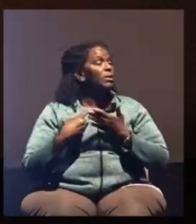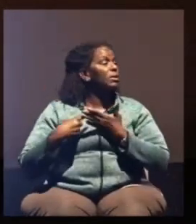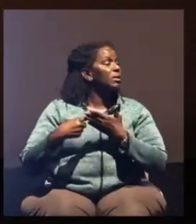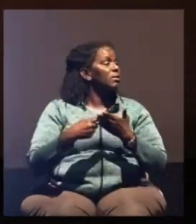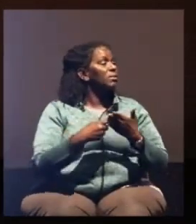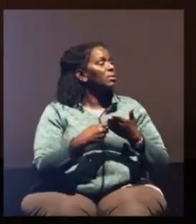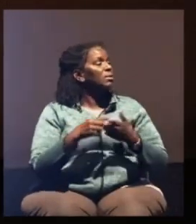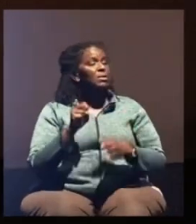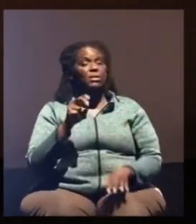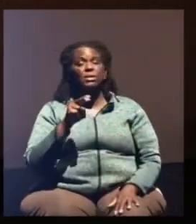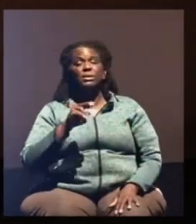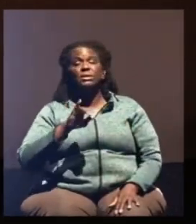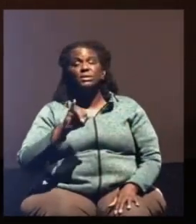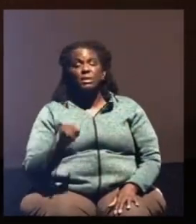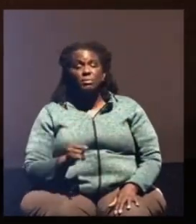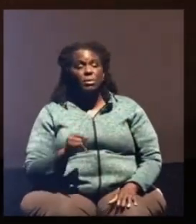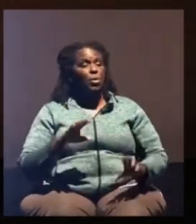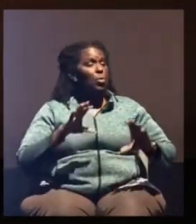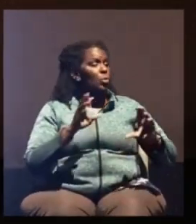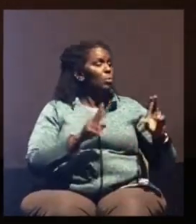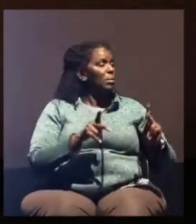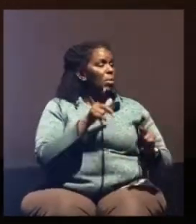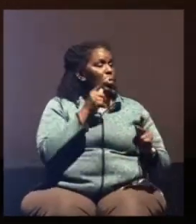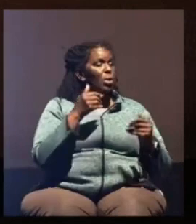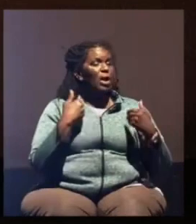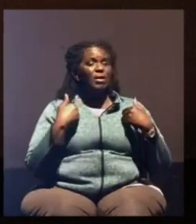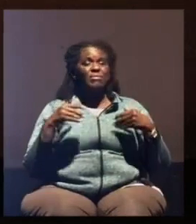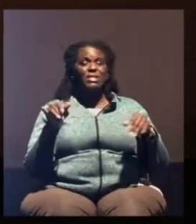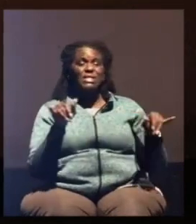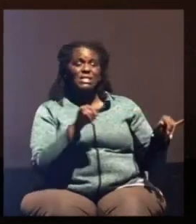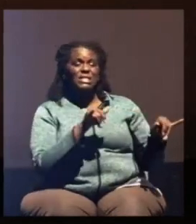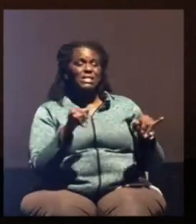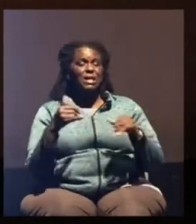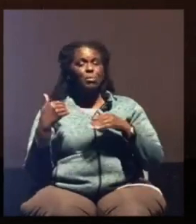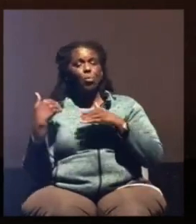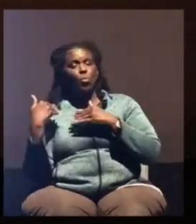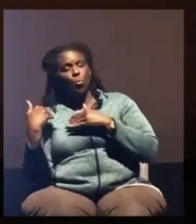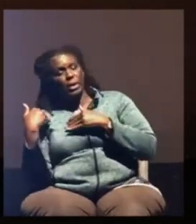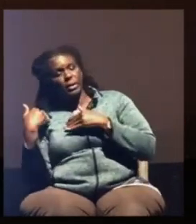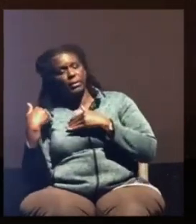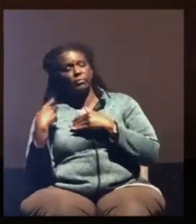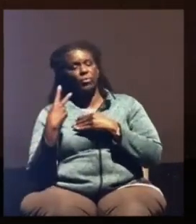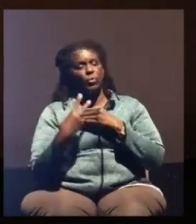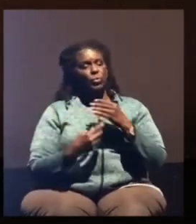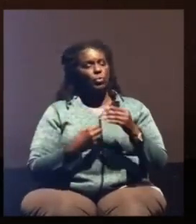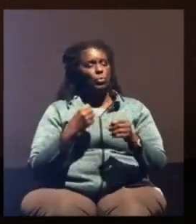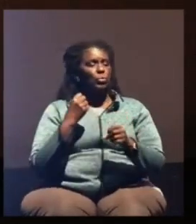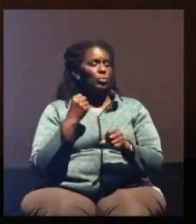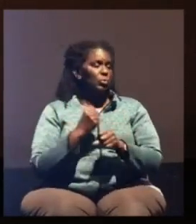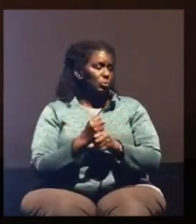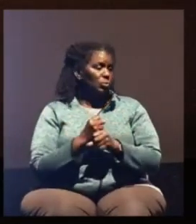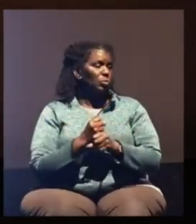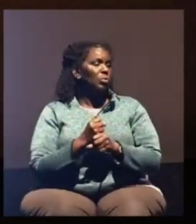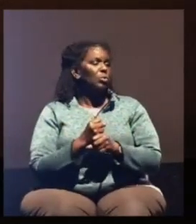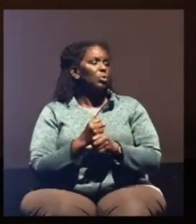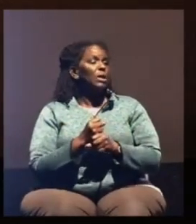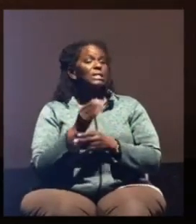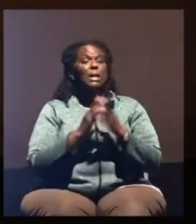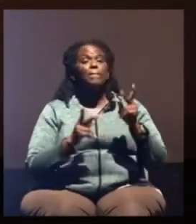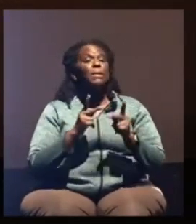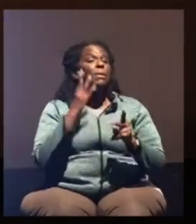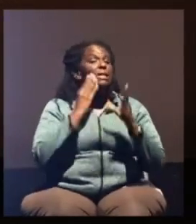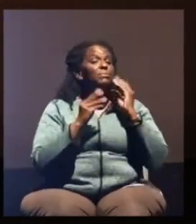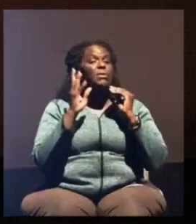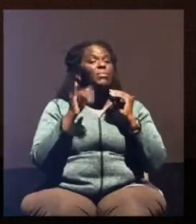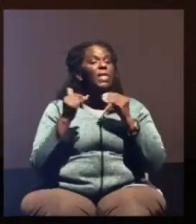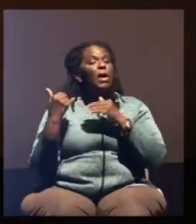where we have an entire group of people that have that same weight that we felt for the 2 years throughout their entire life.